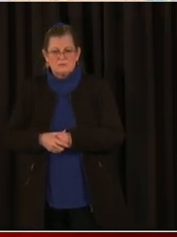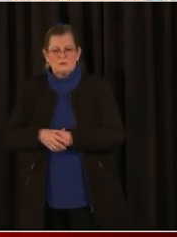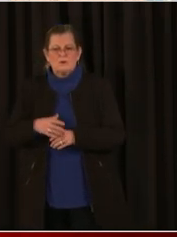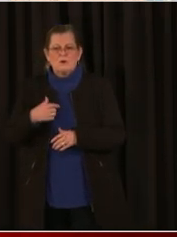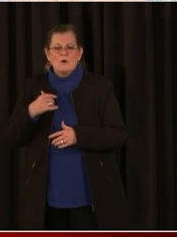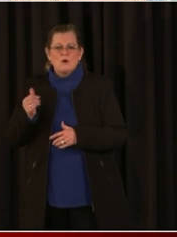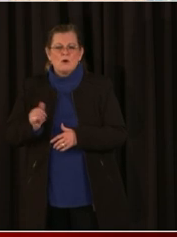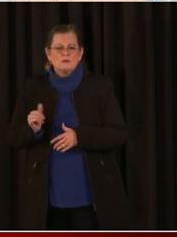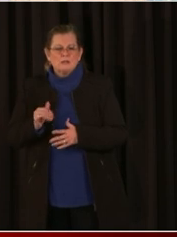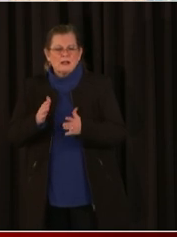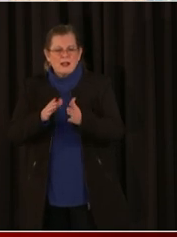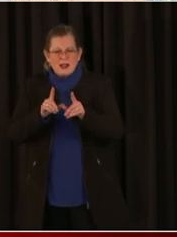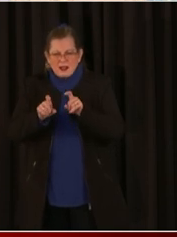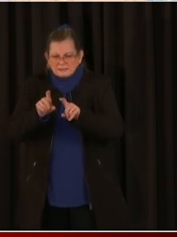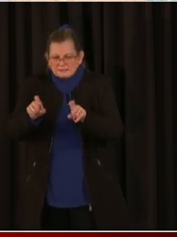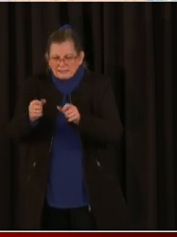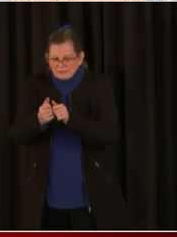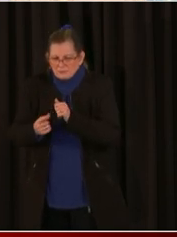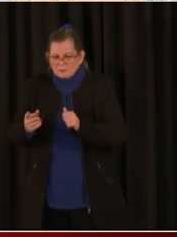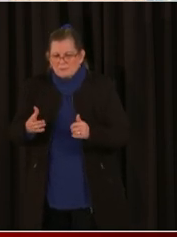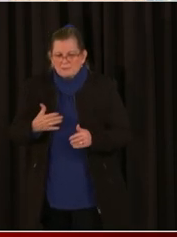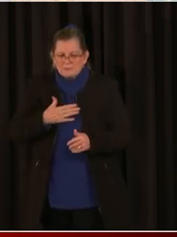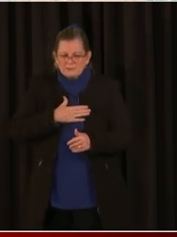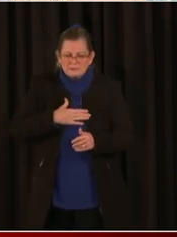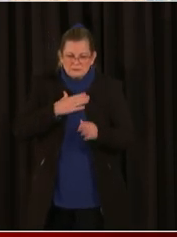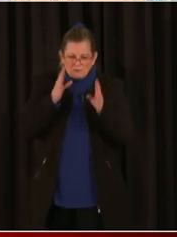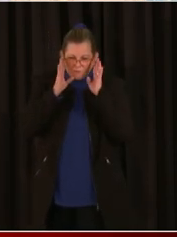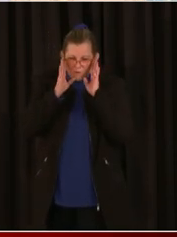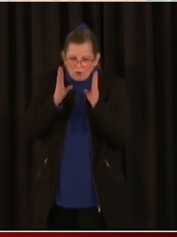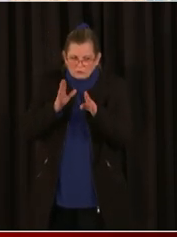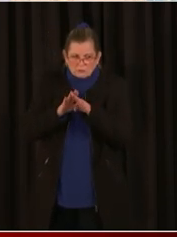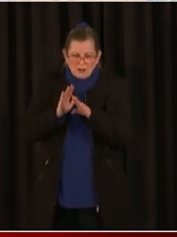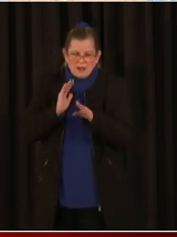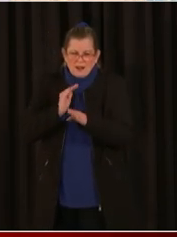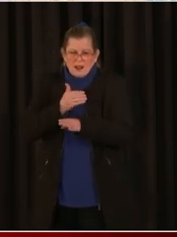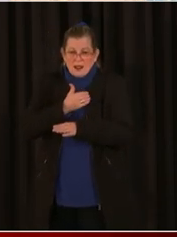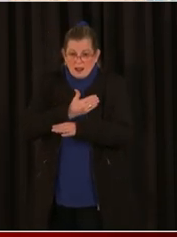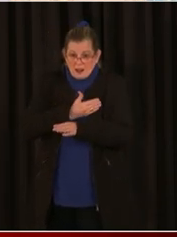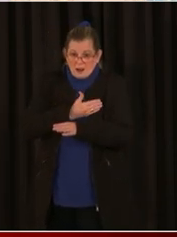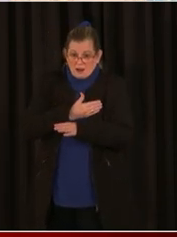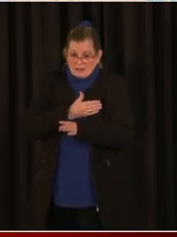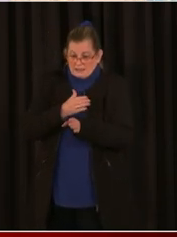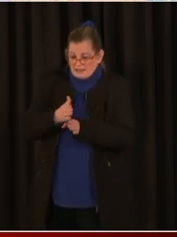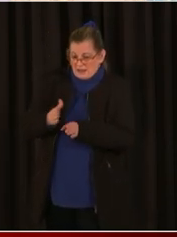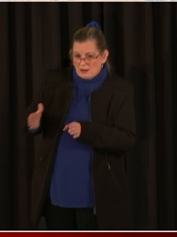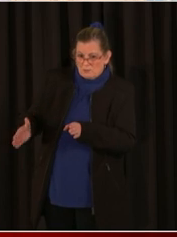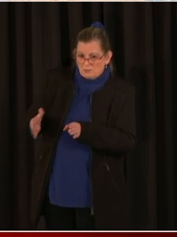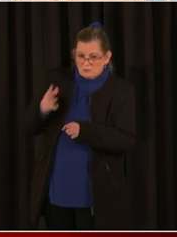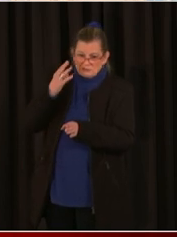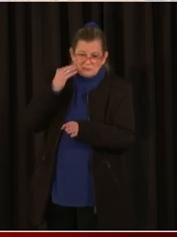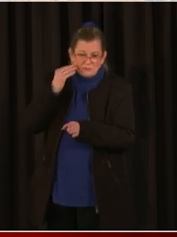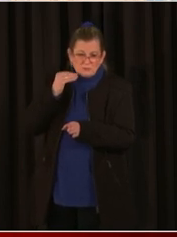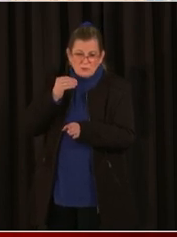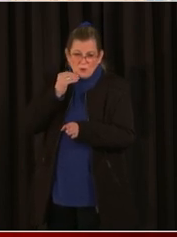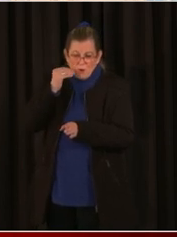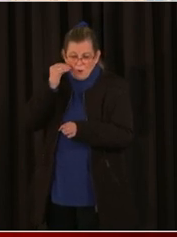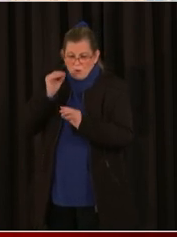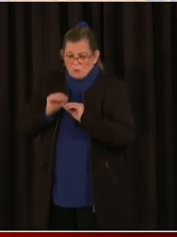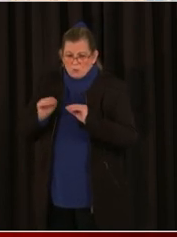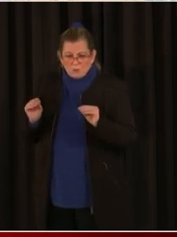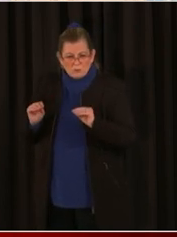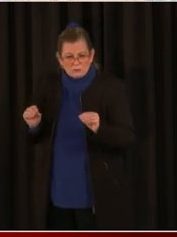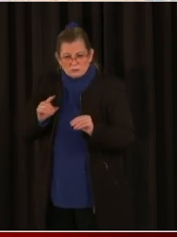We're also asking everyone to be focused on our neighbors experiencing homelessness. It's